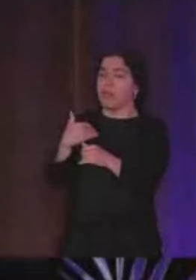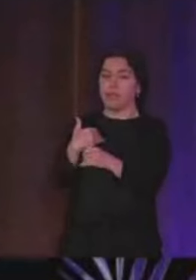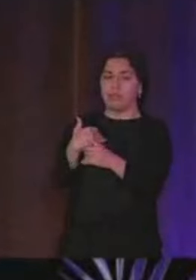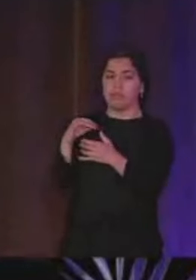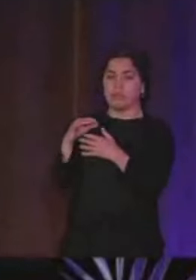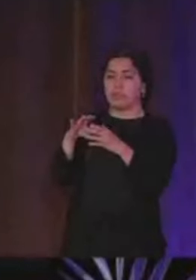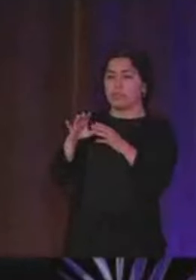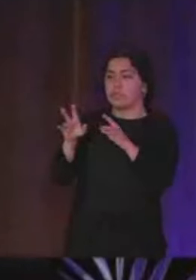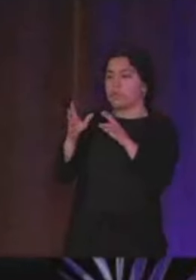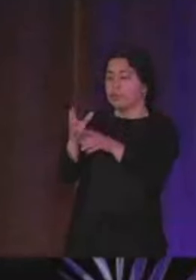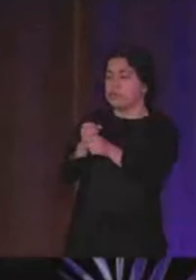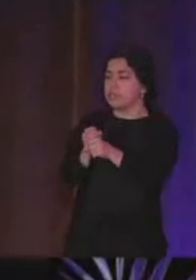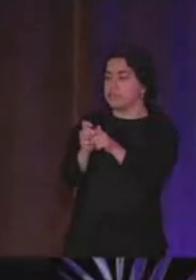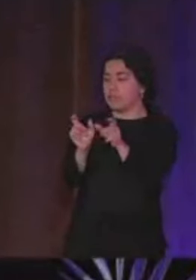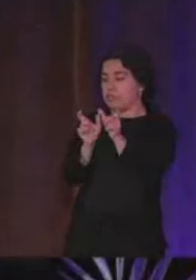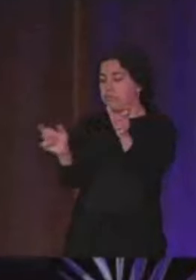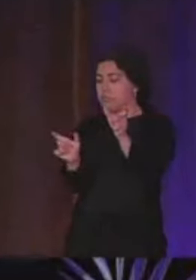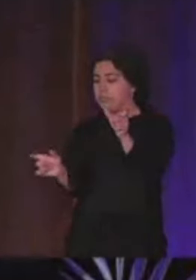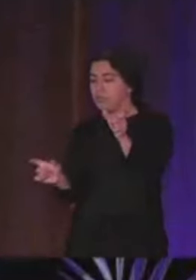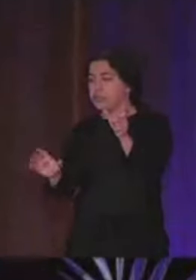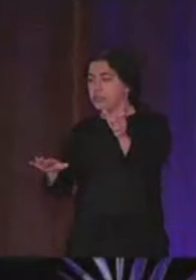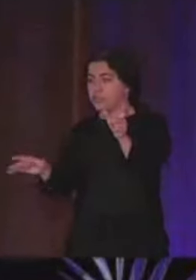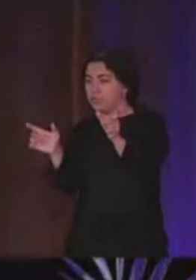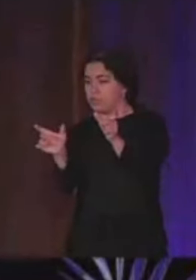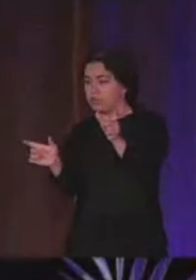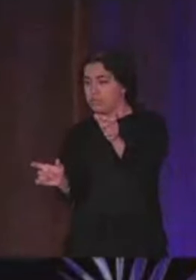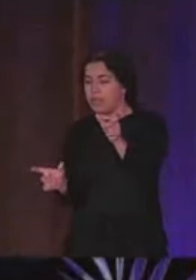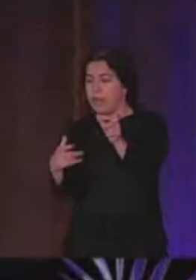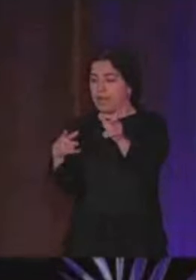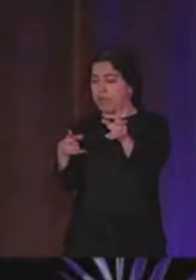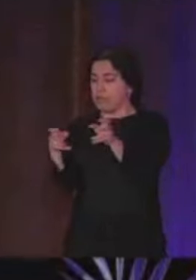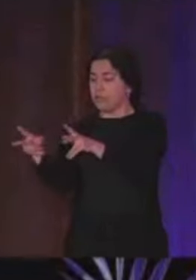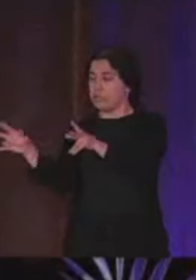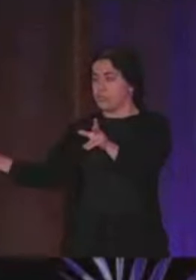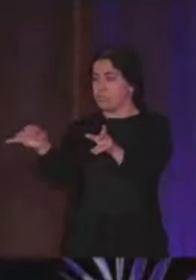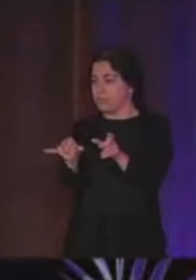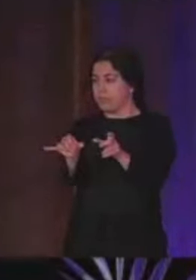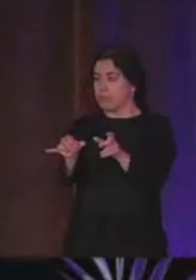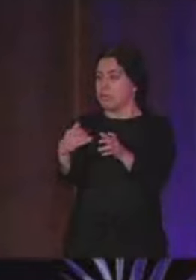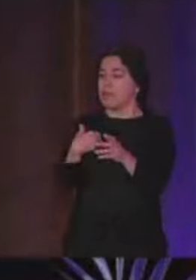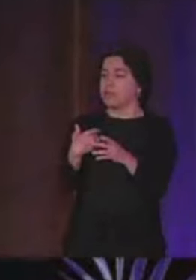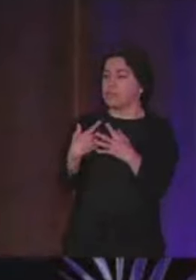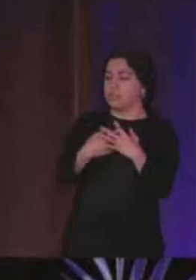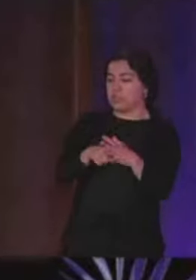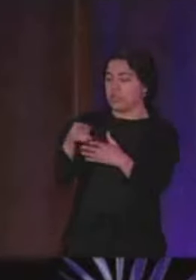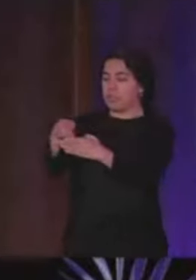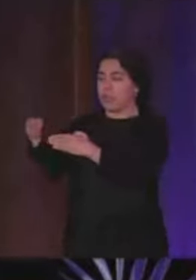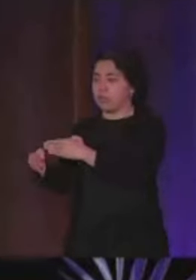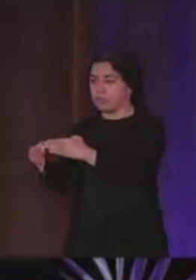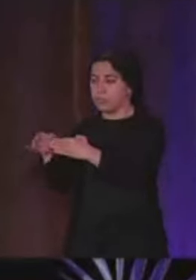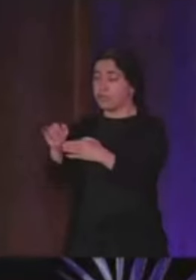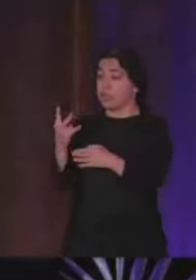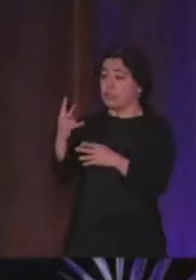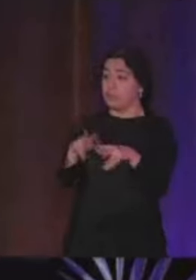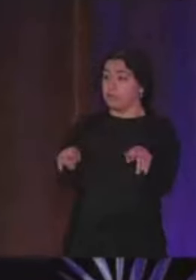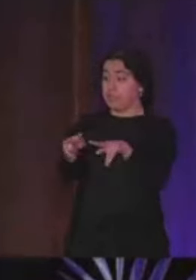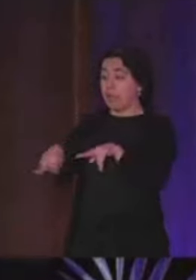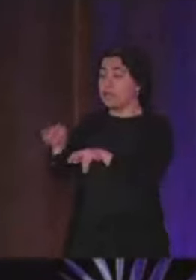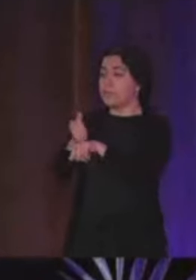be the target of it, and receives a tween prop, which has a start and an end. These two values are